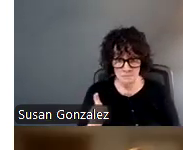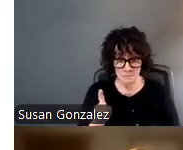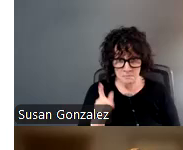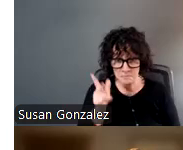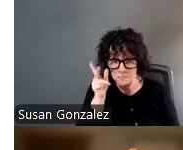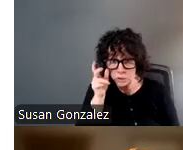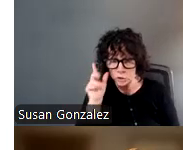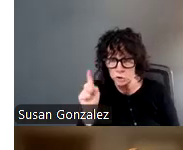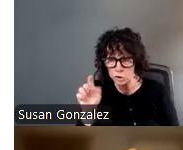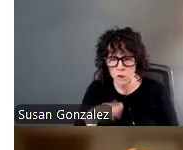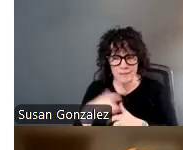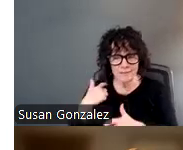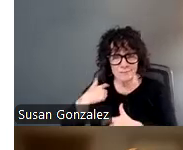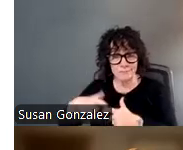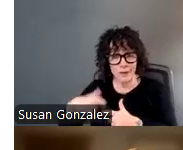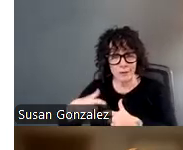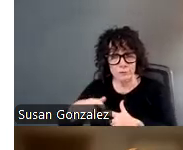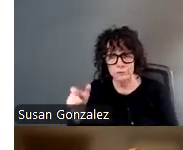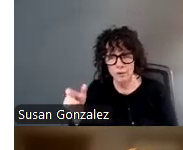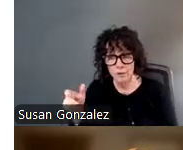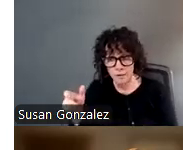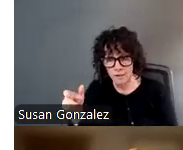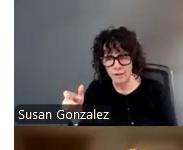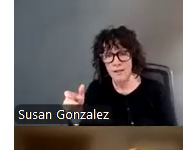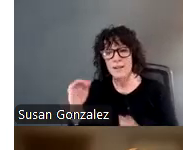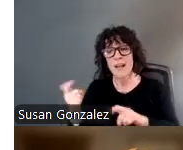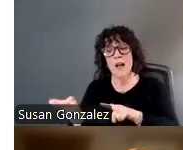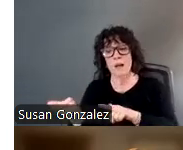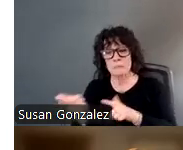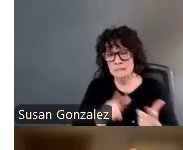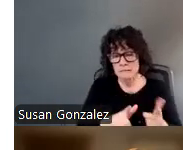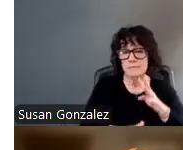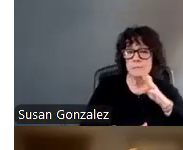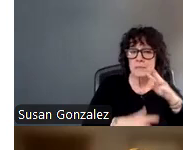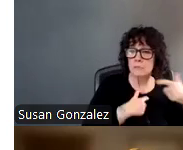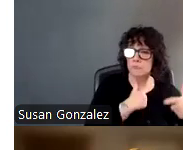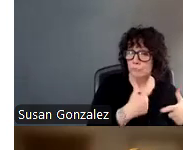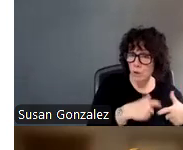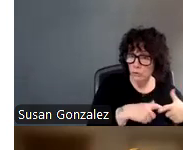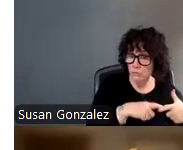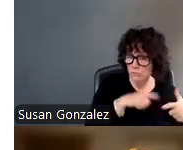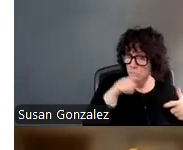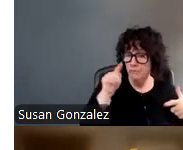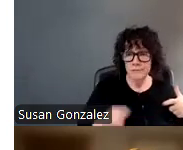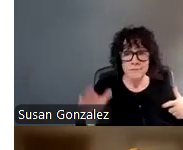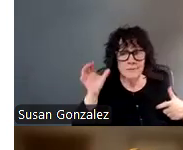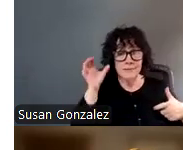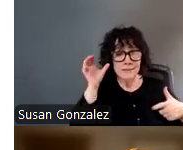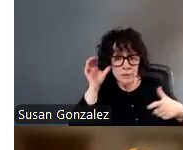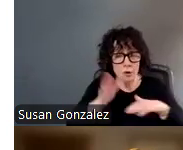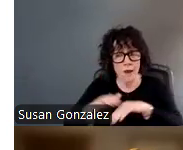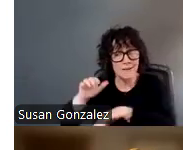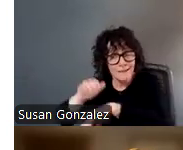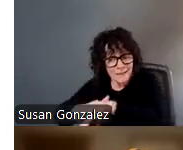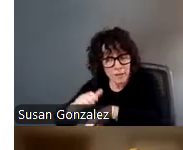Y ahora voy a hablar un poco en español. And now I'll speak a bit in Spanish, so